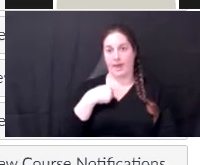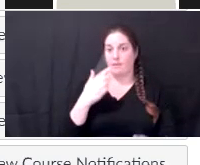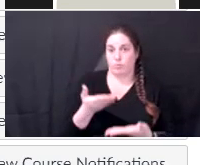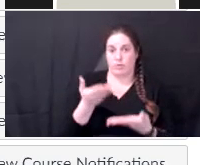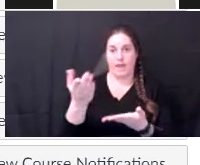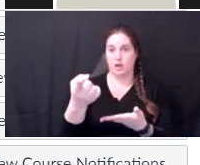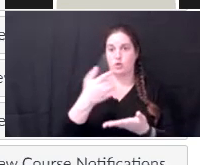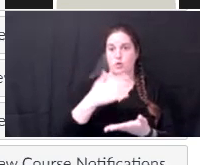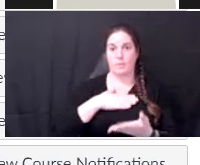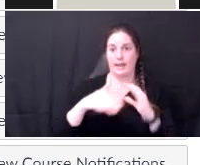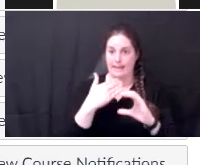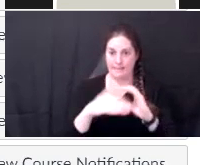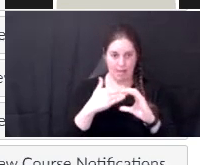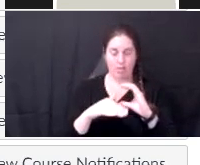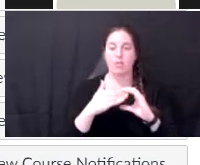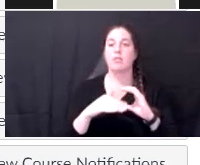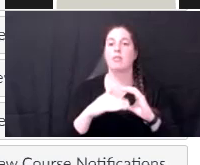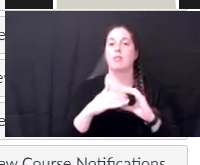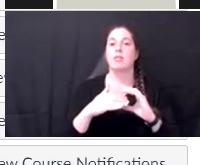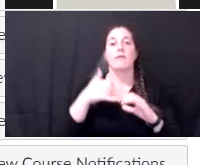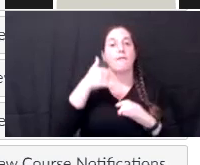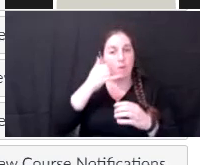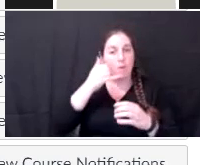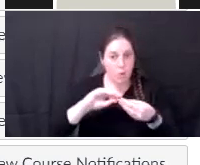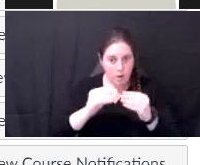email address and a phone number.